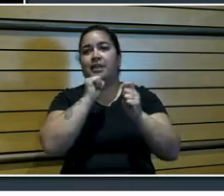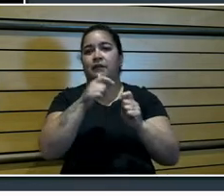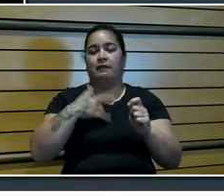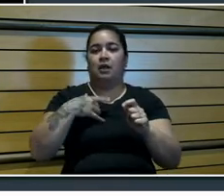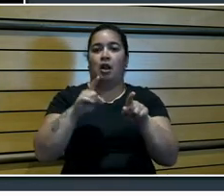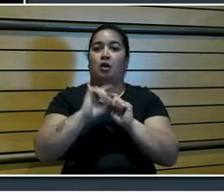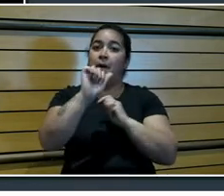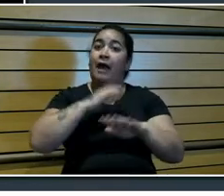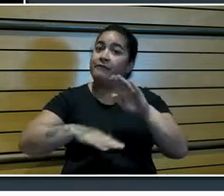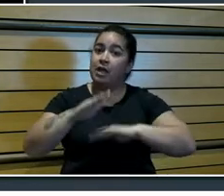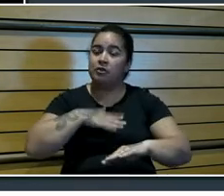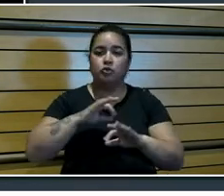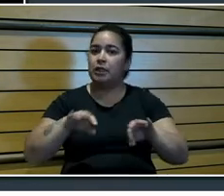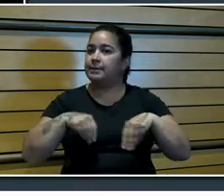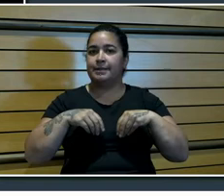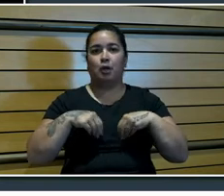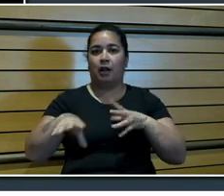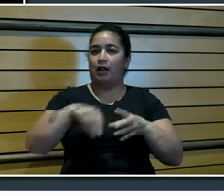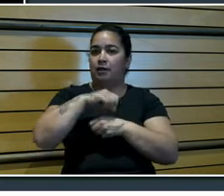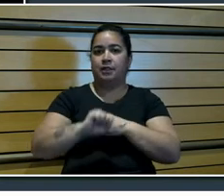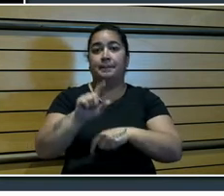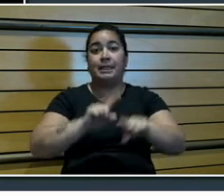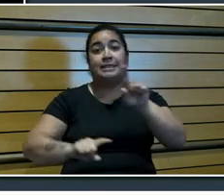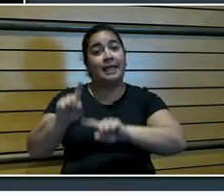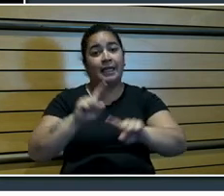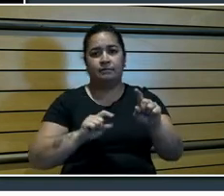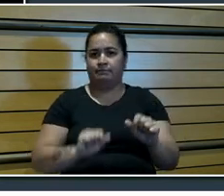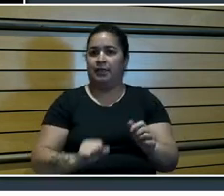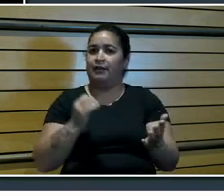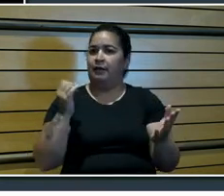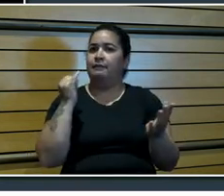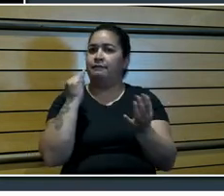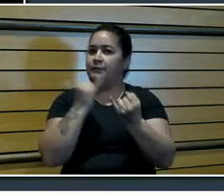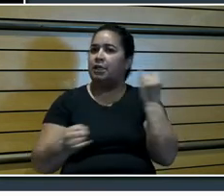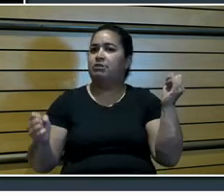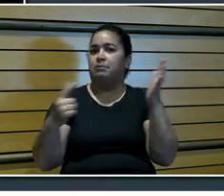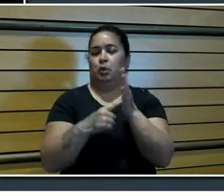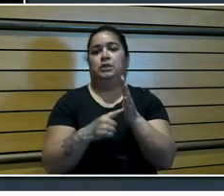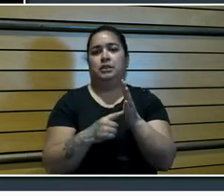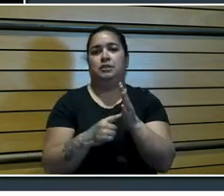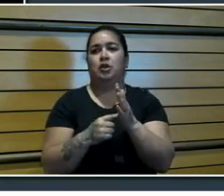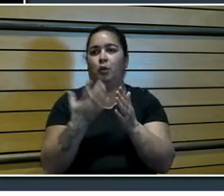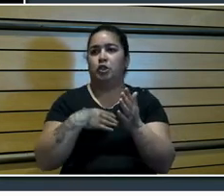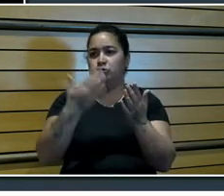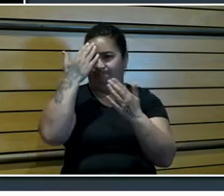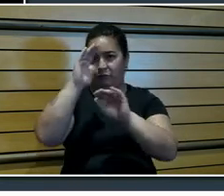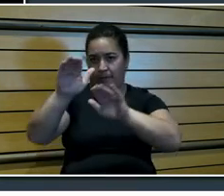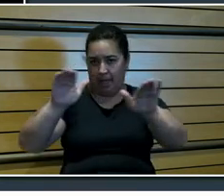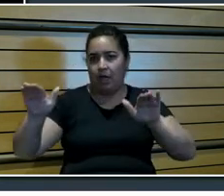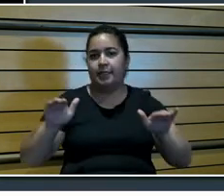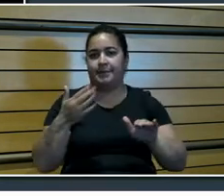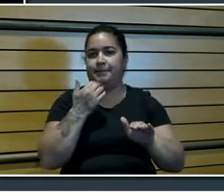not acceptable for this very, very important occasion. So it is just a gentle reminder to everybody